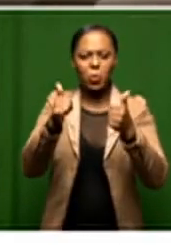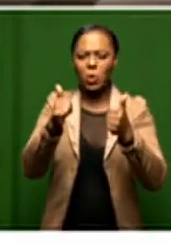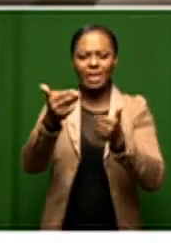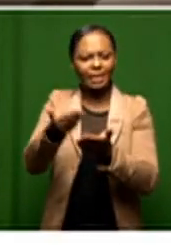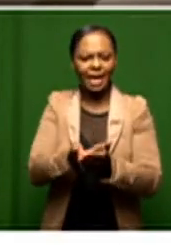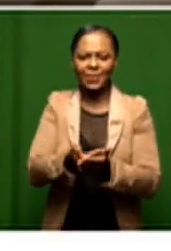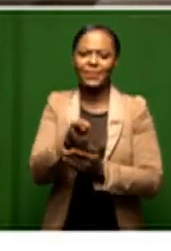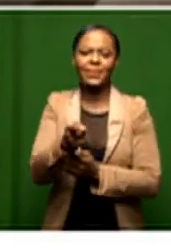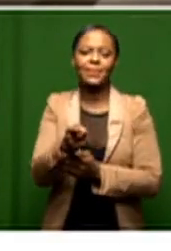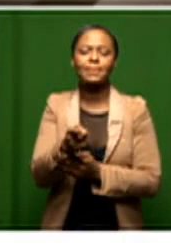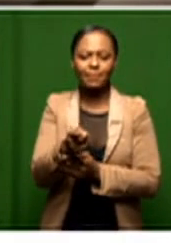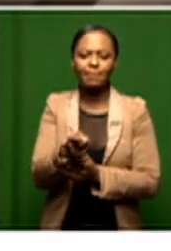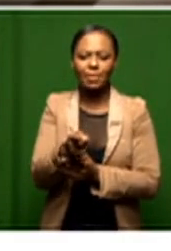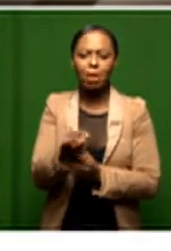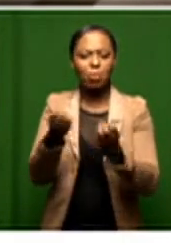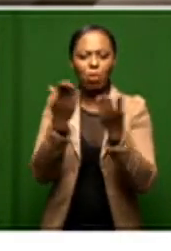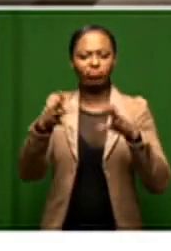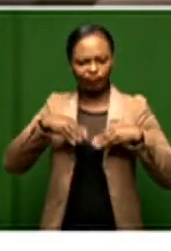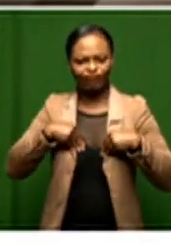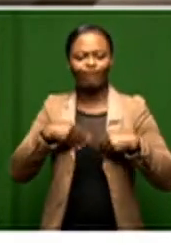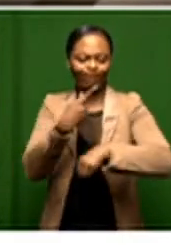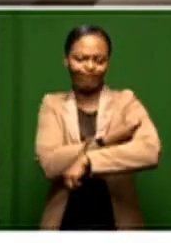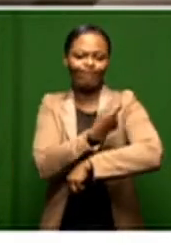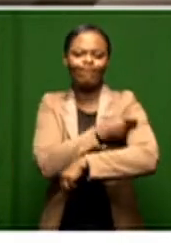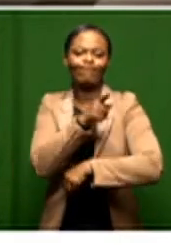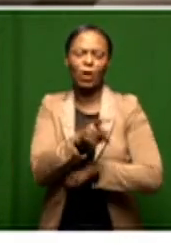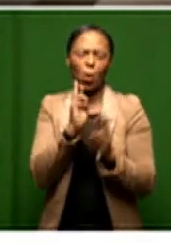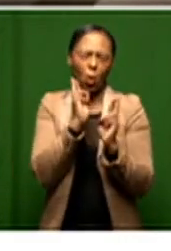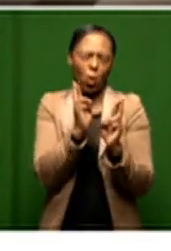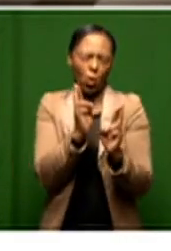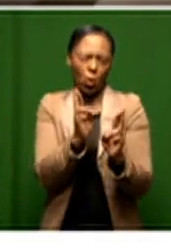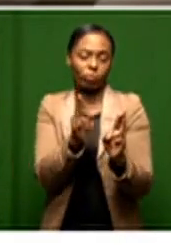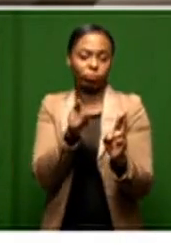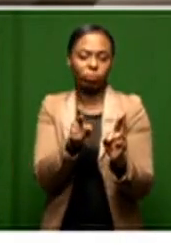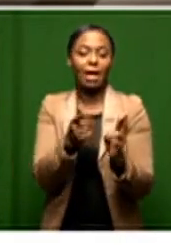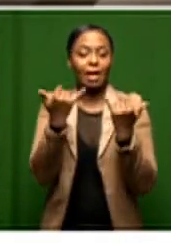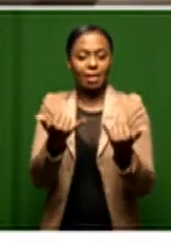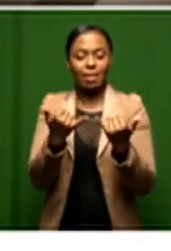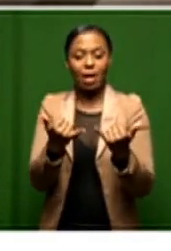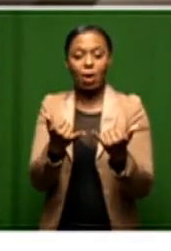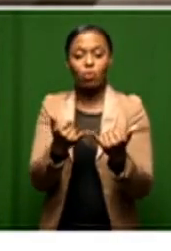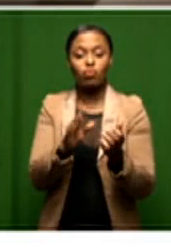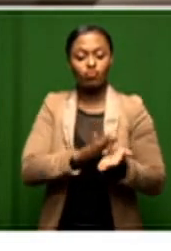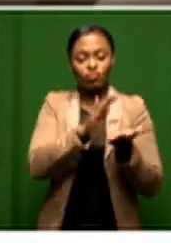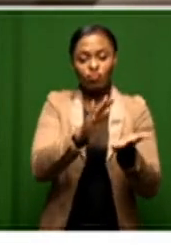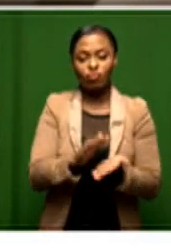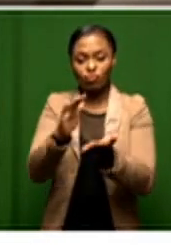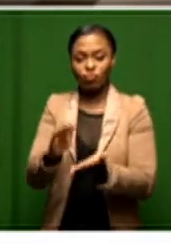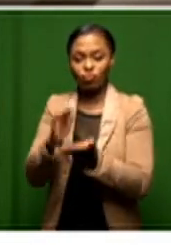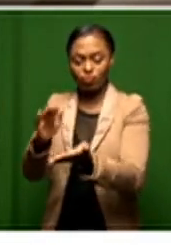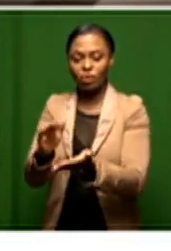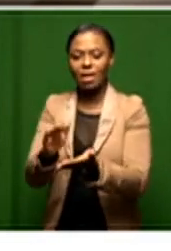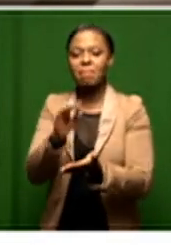the populations. And so we are really holding thumbs as this rolls out, it proves to be